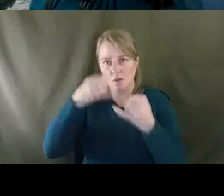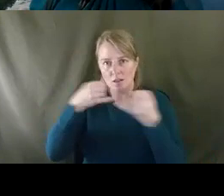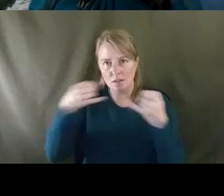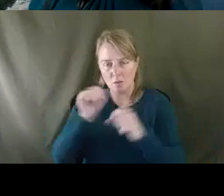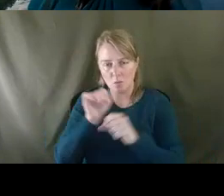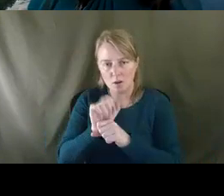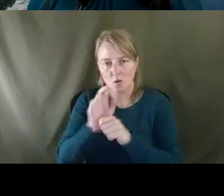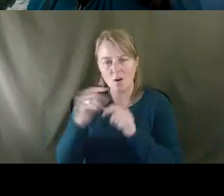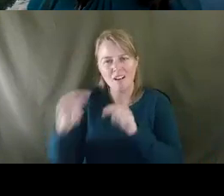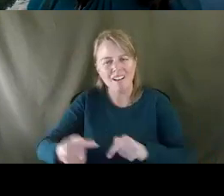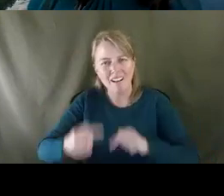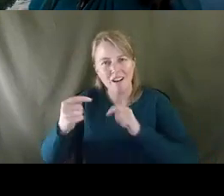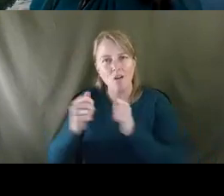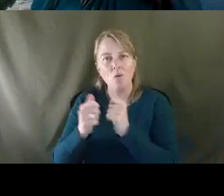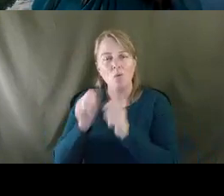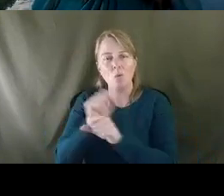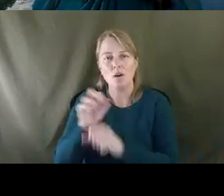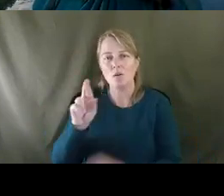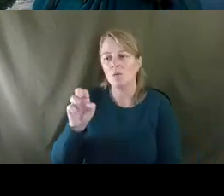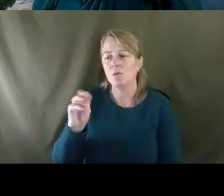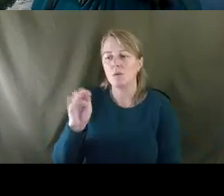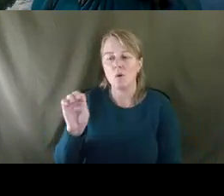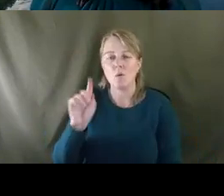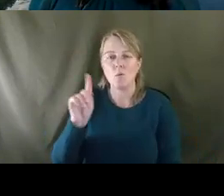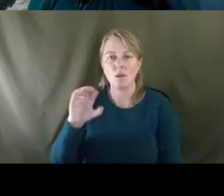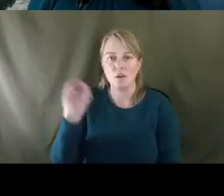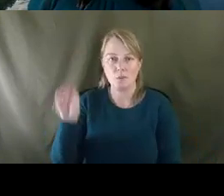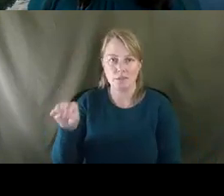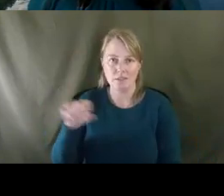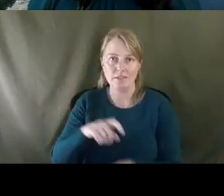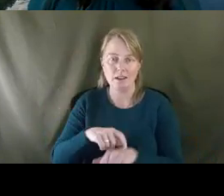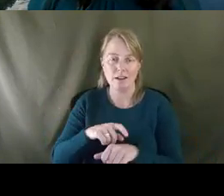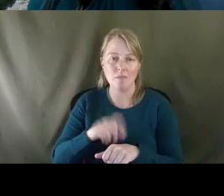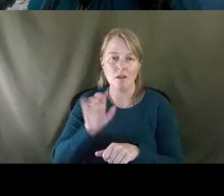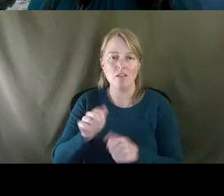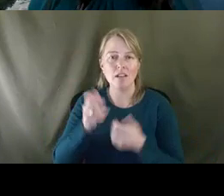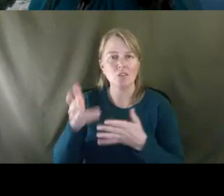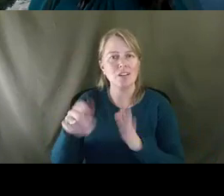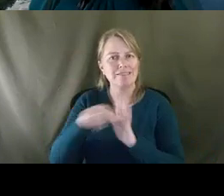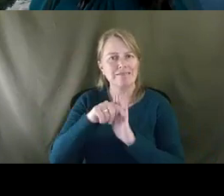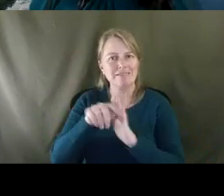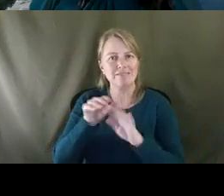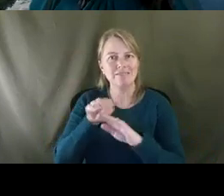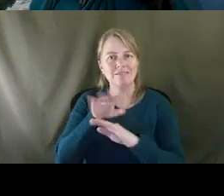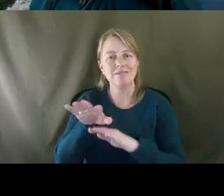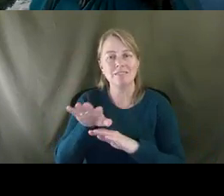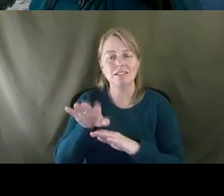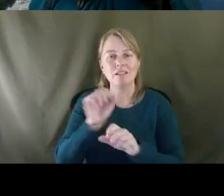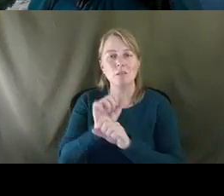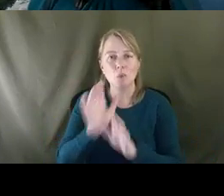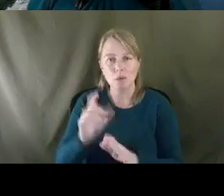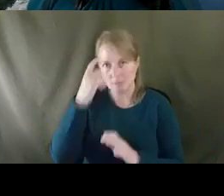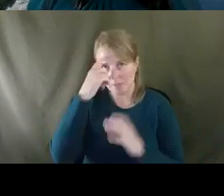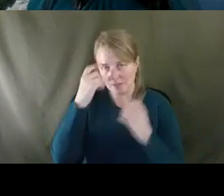working remotely 100% of the time. This has created adverse effects on employees' mental health and